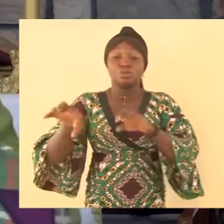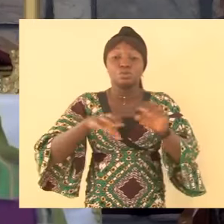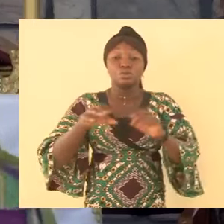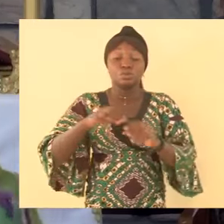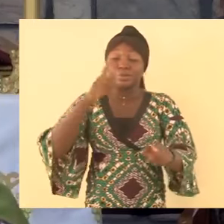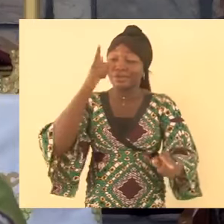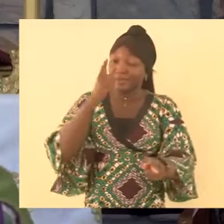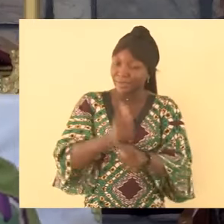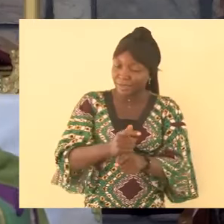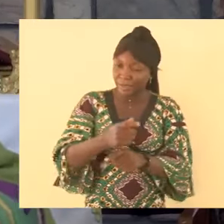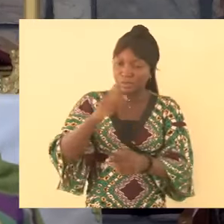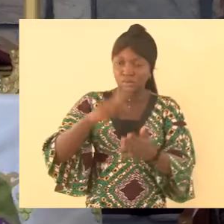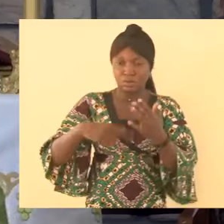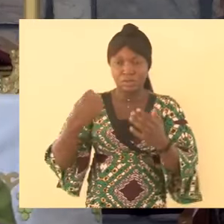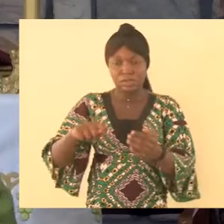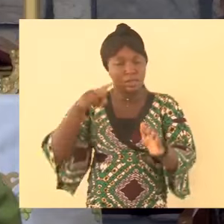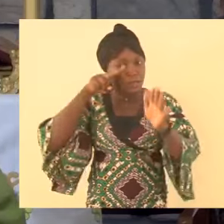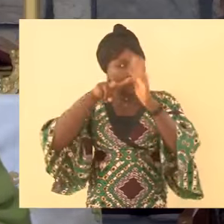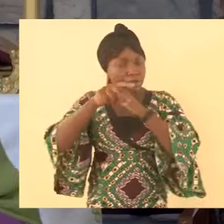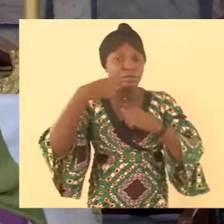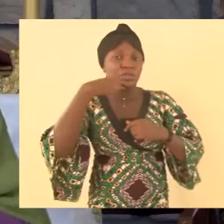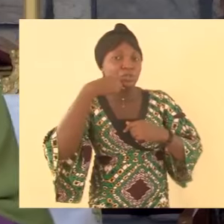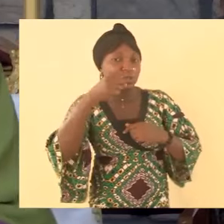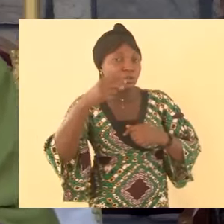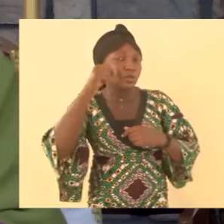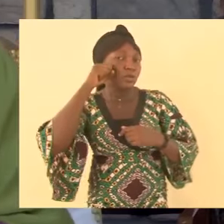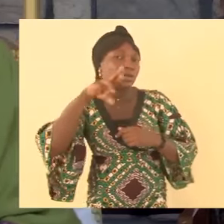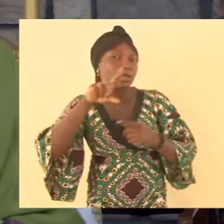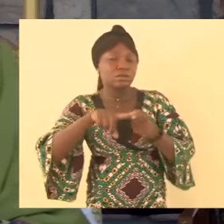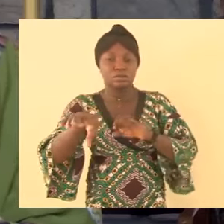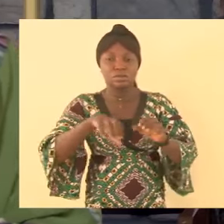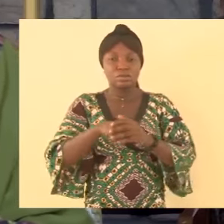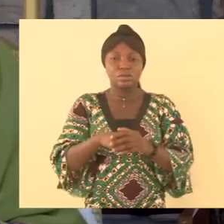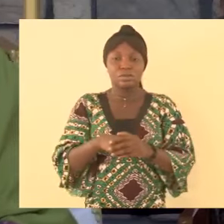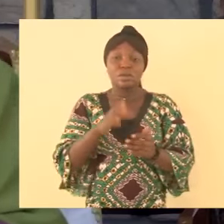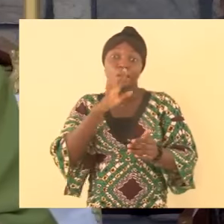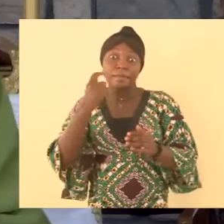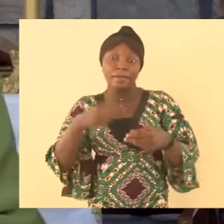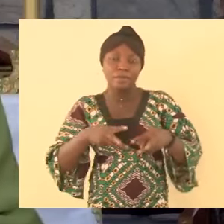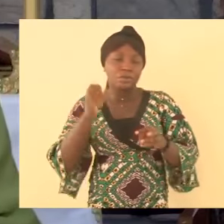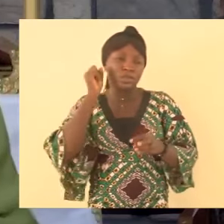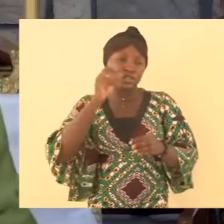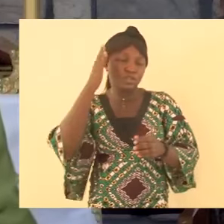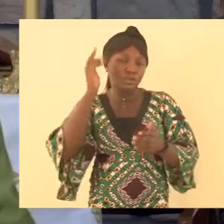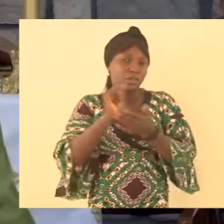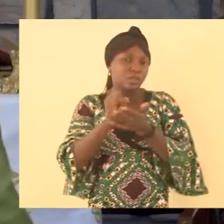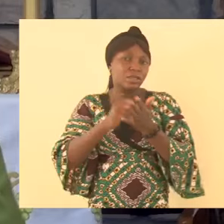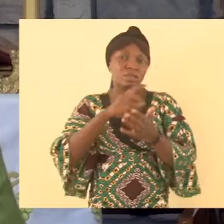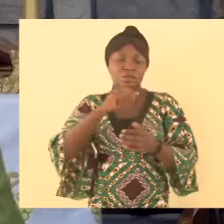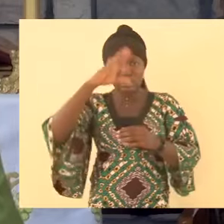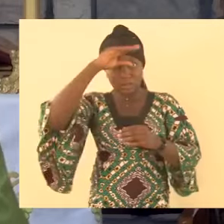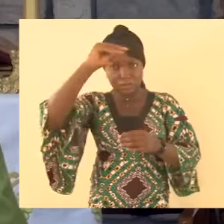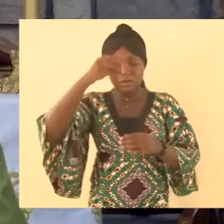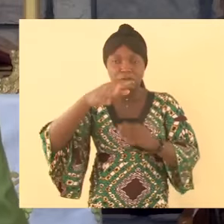to do exactly what the prophet told him to do. By the way, Ebenezer, you said that she knew that it was man of God. There is